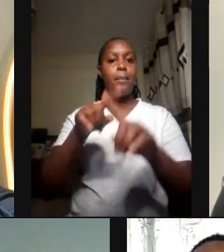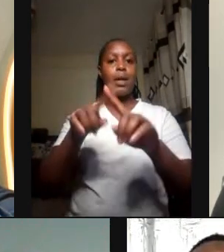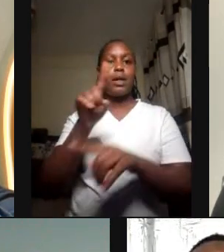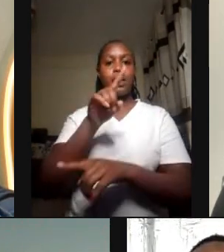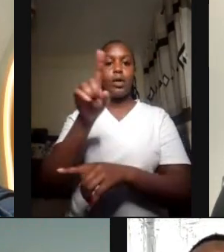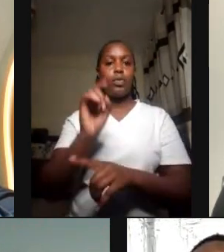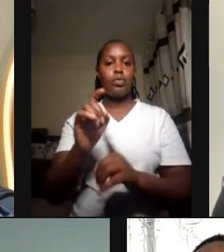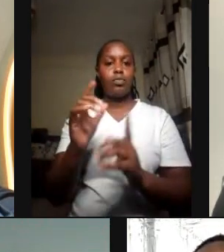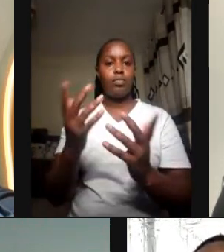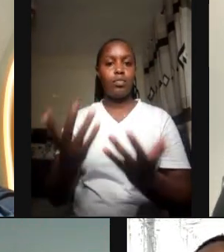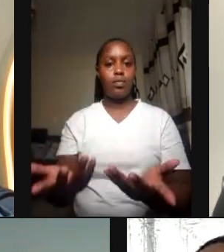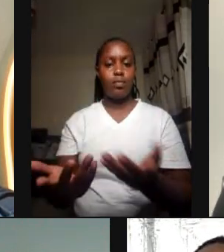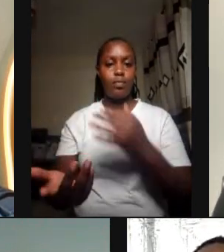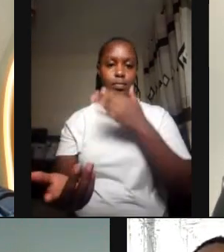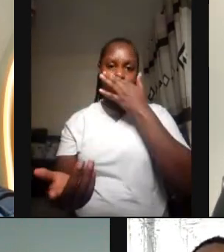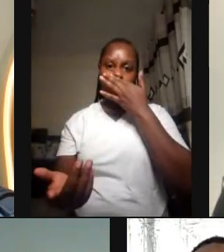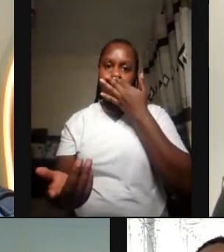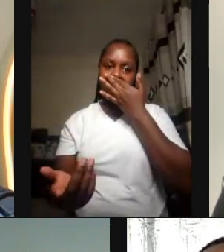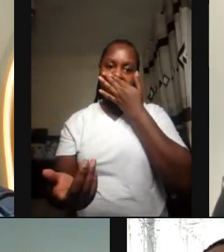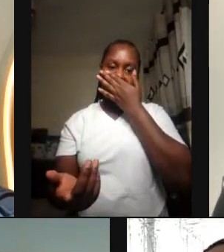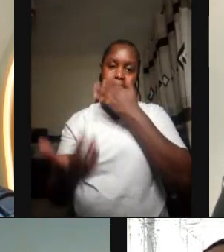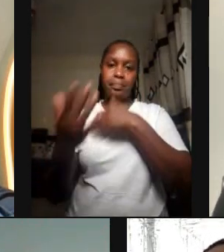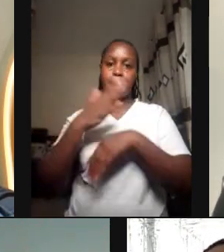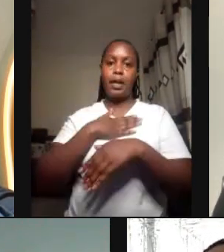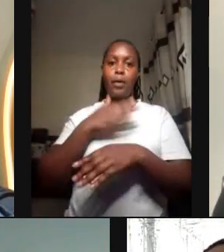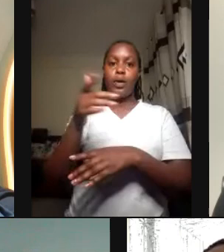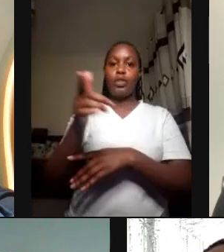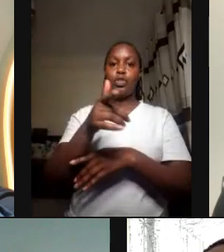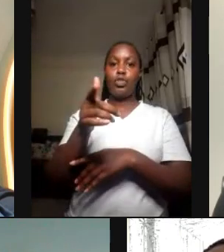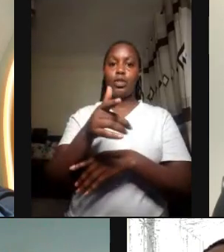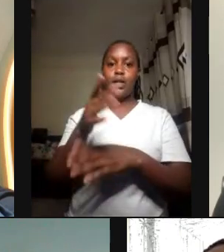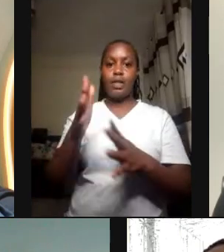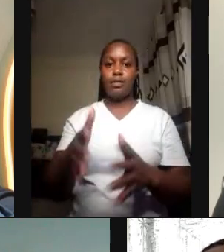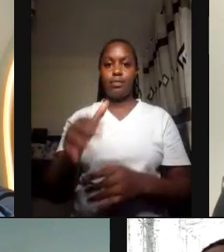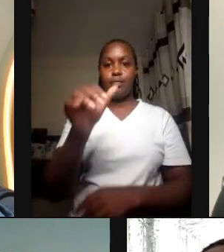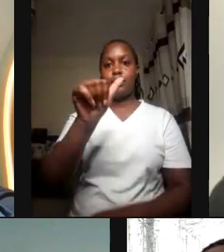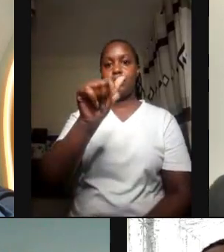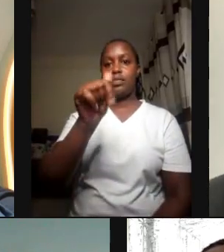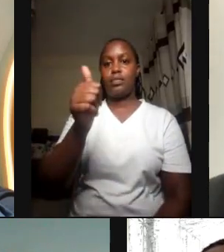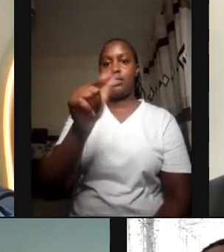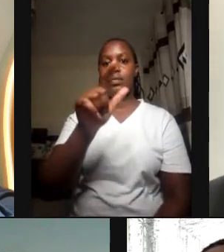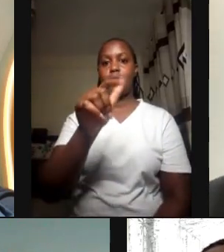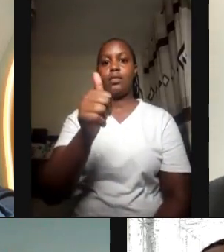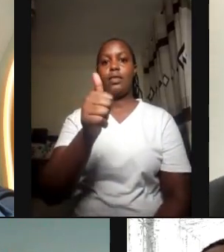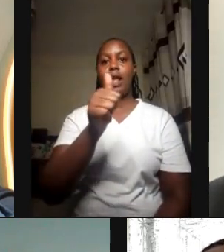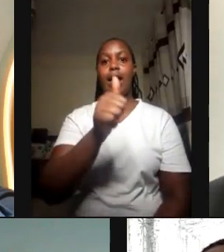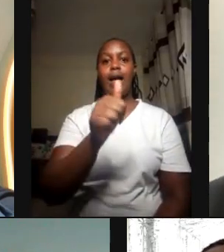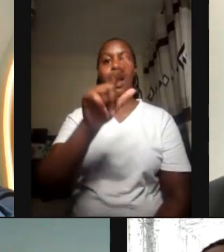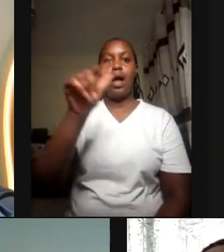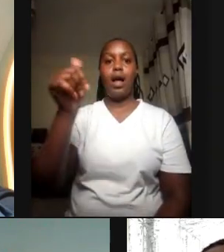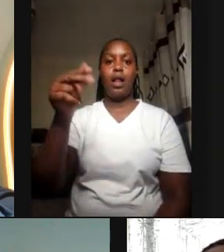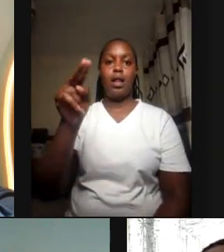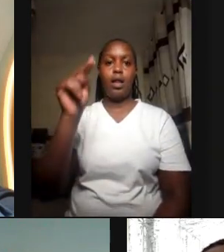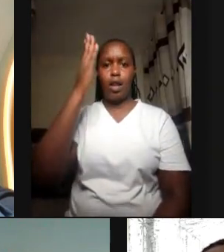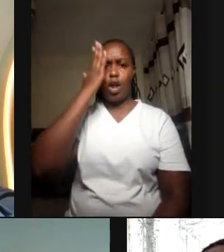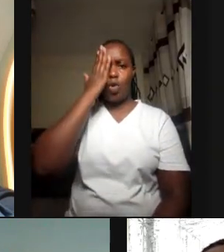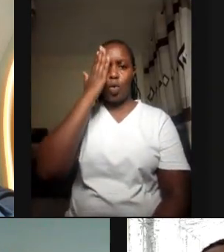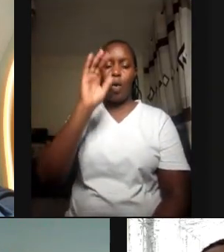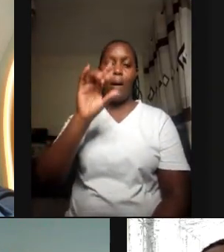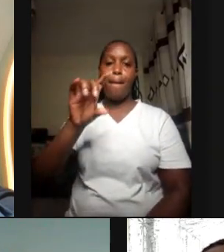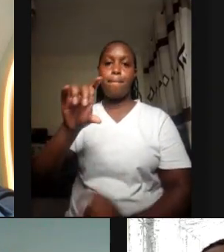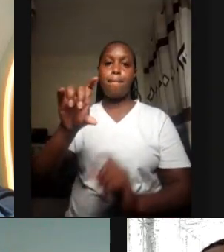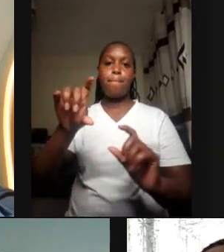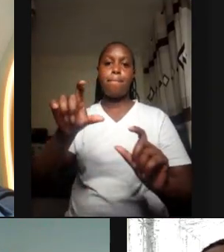to none other than our journalist, Alan Herbert. I know in media you have the